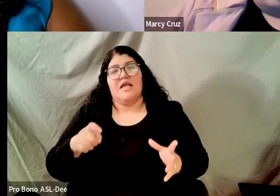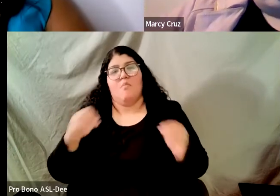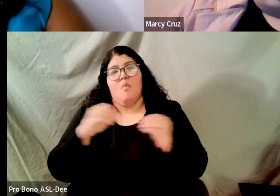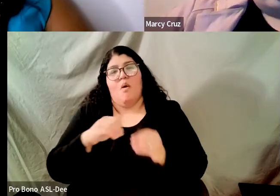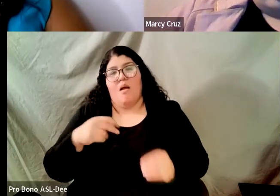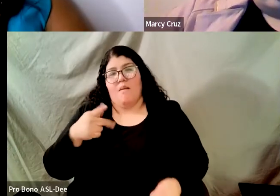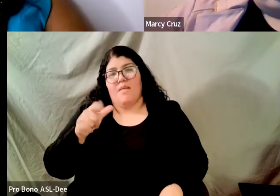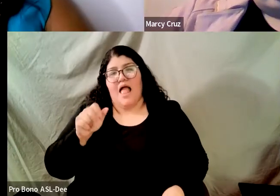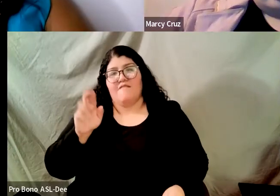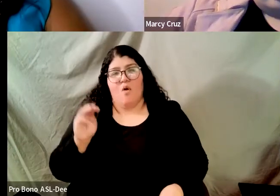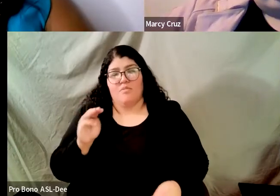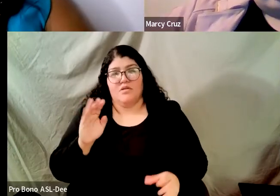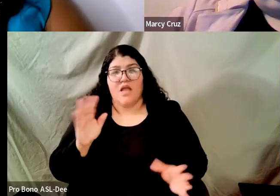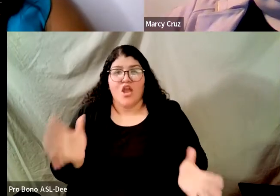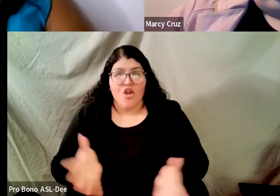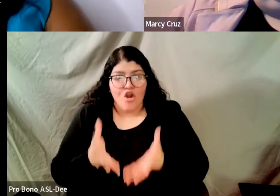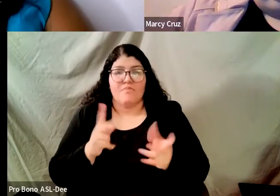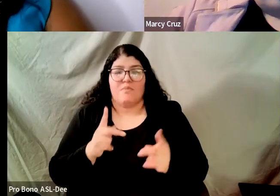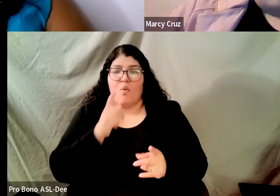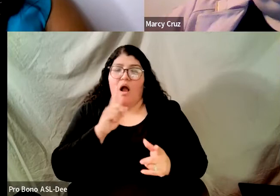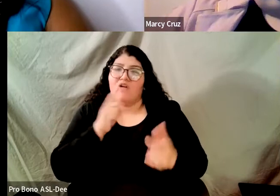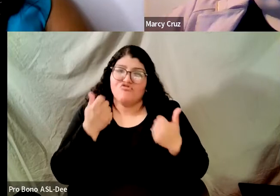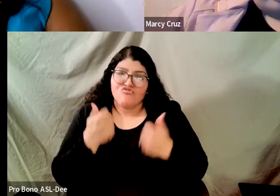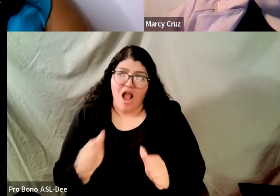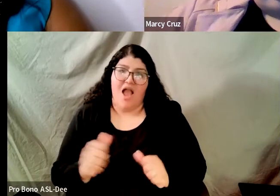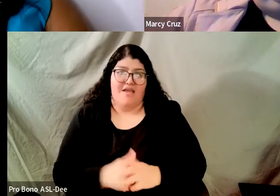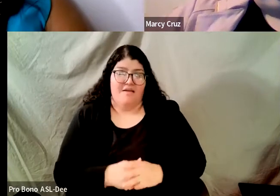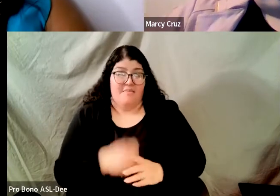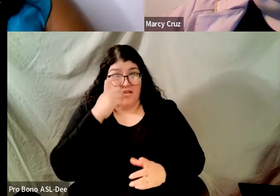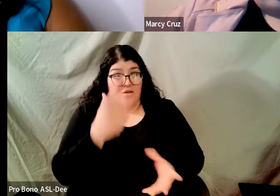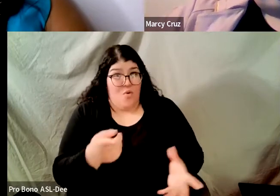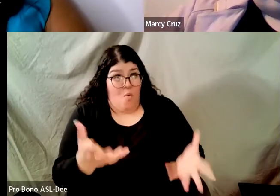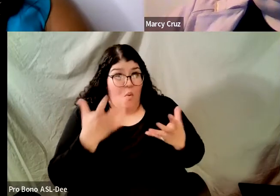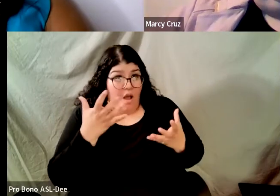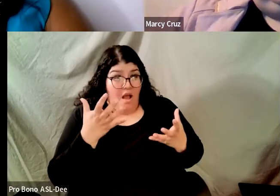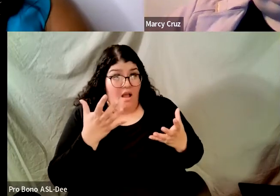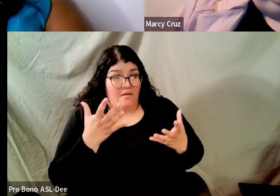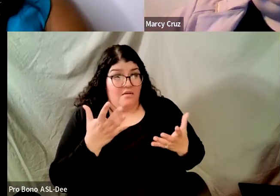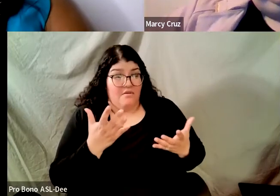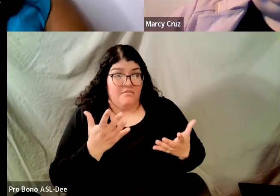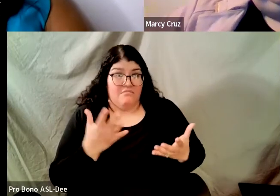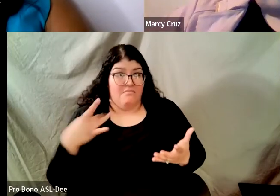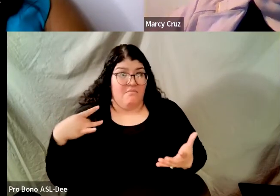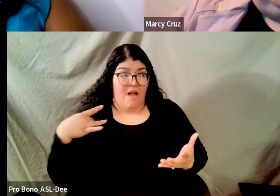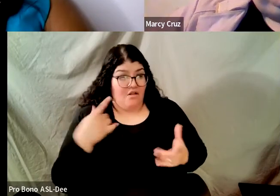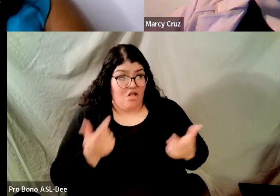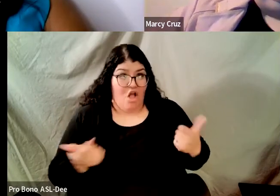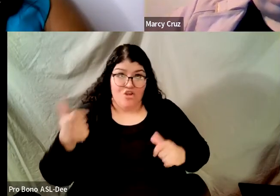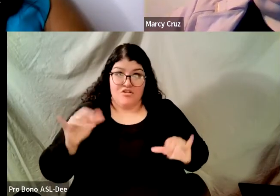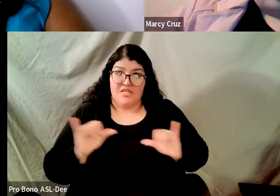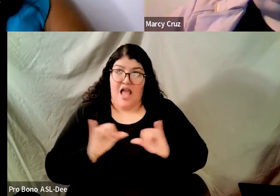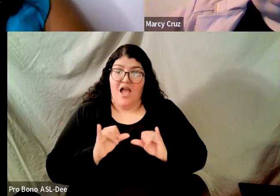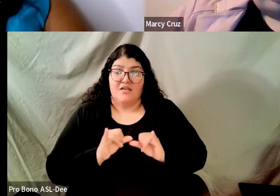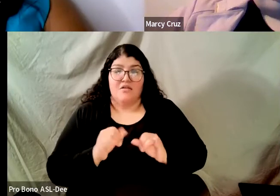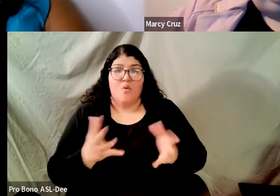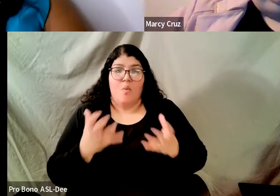to promote people who are trying. Because when you want to do things with larger models, you want to do things to represent